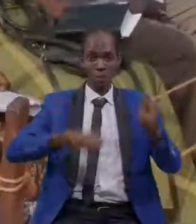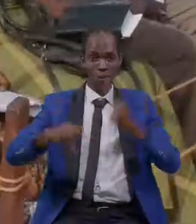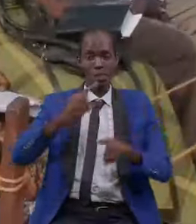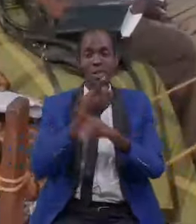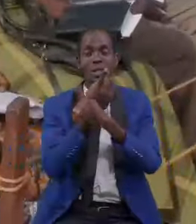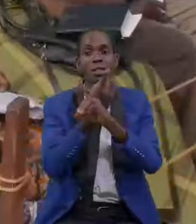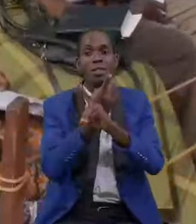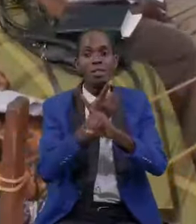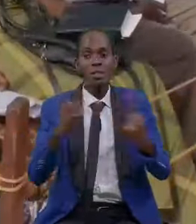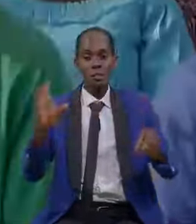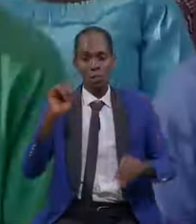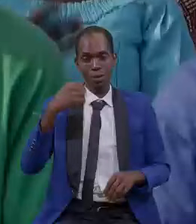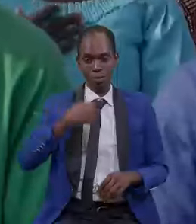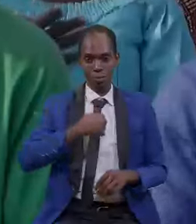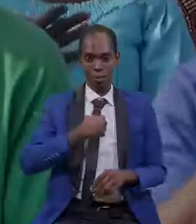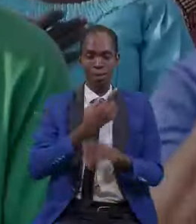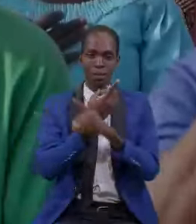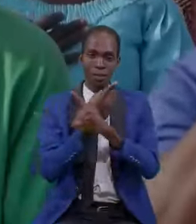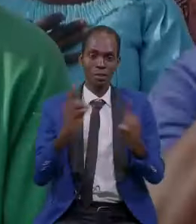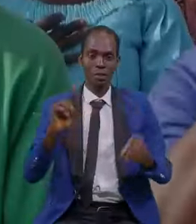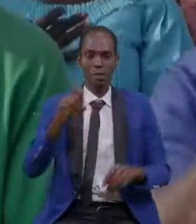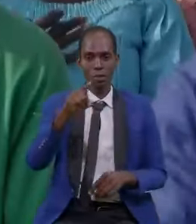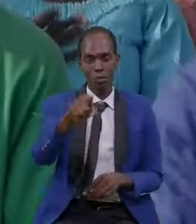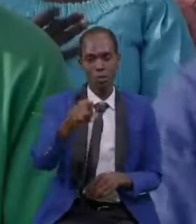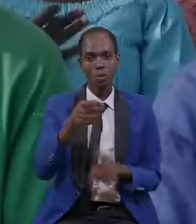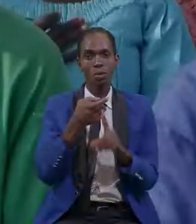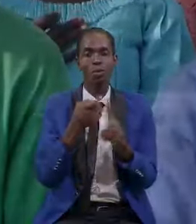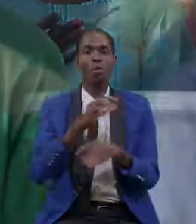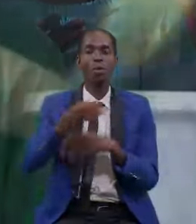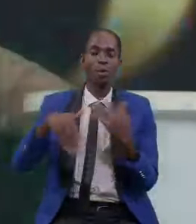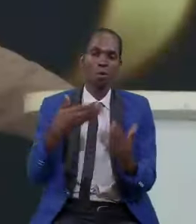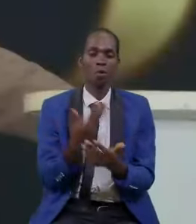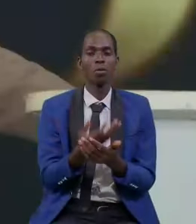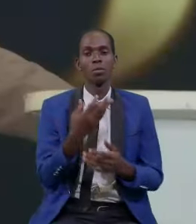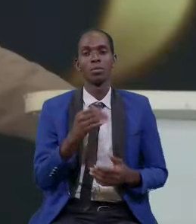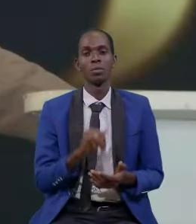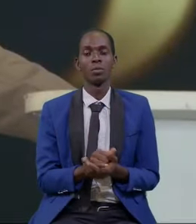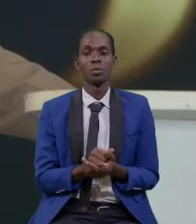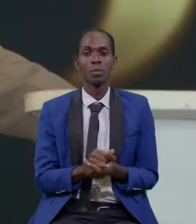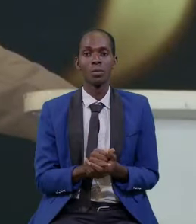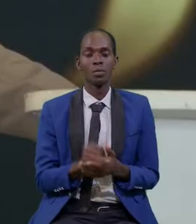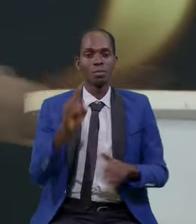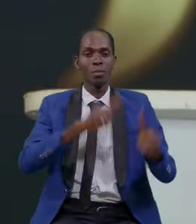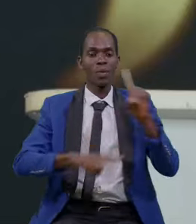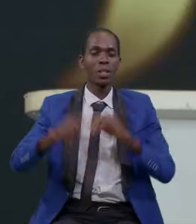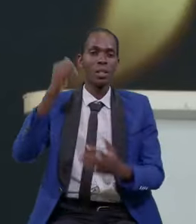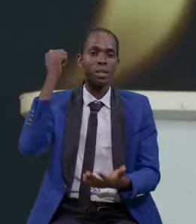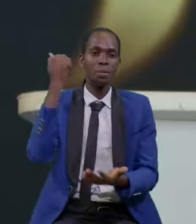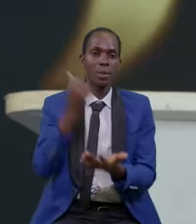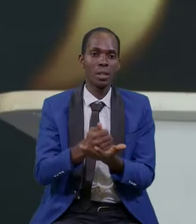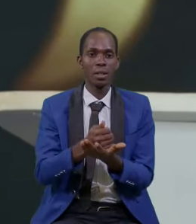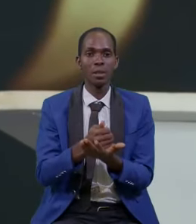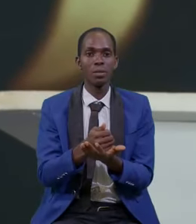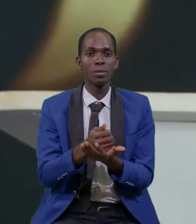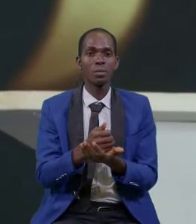delivers you from them all. Somebody give me a good amen.